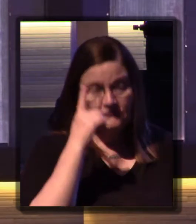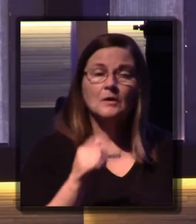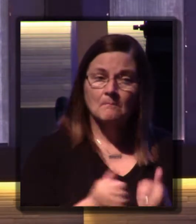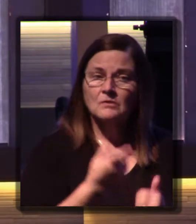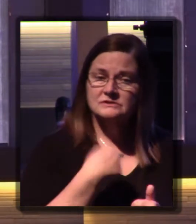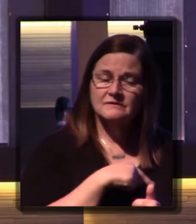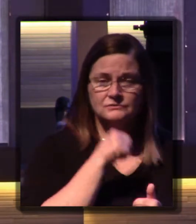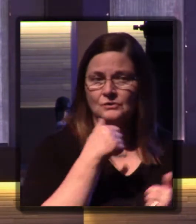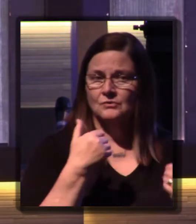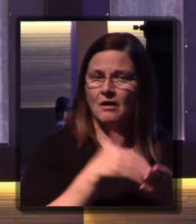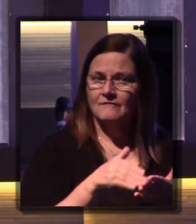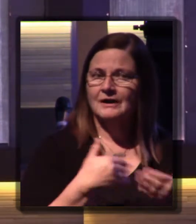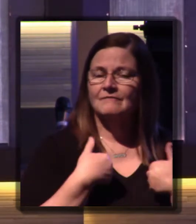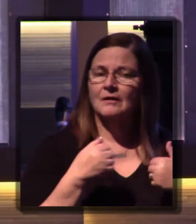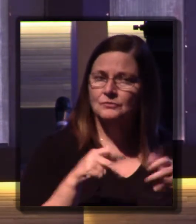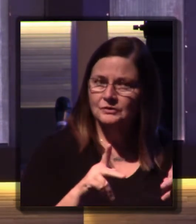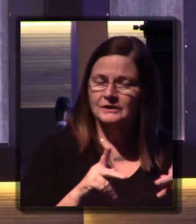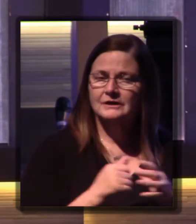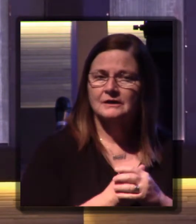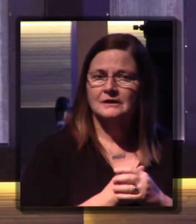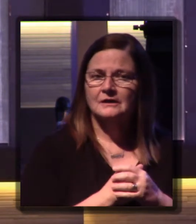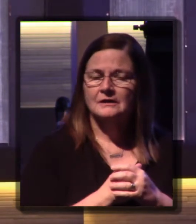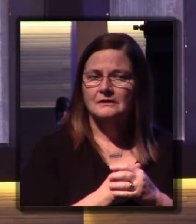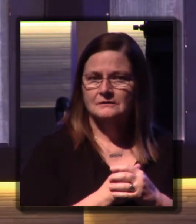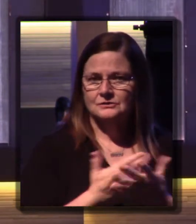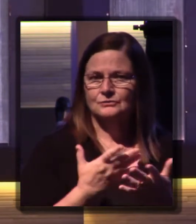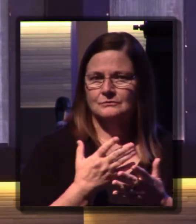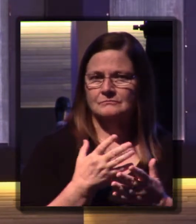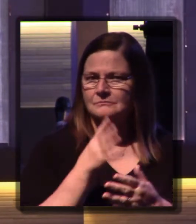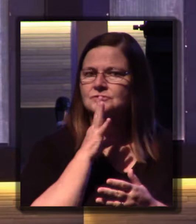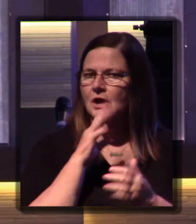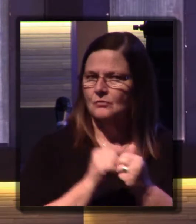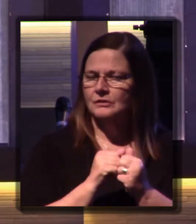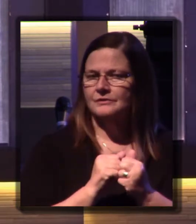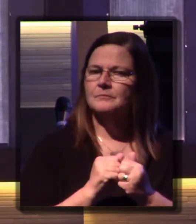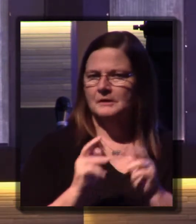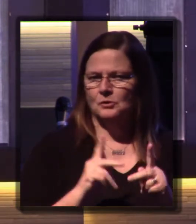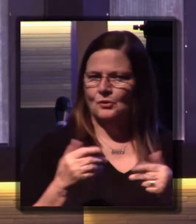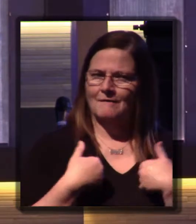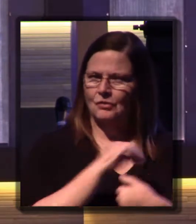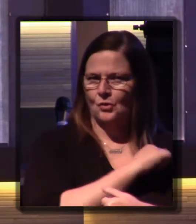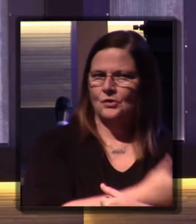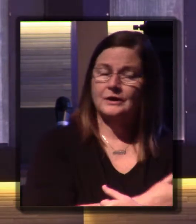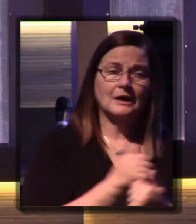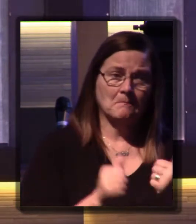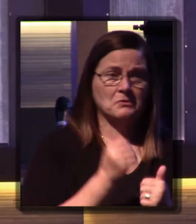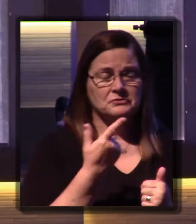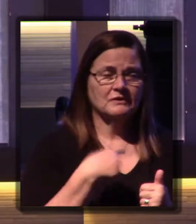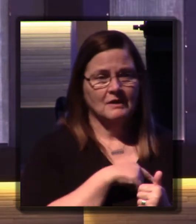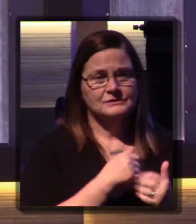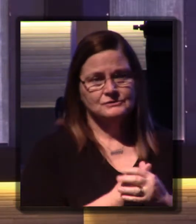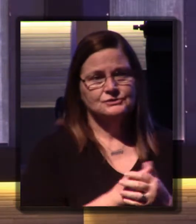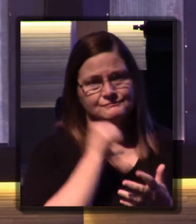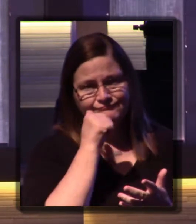to most of us, we don't often have the opportunity to speak to people in authority that way. Most of us are just walking through the world together,